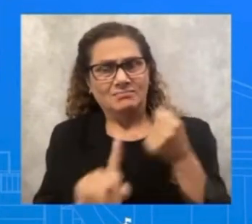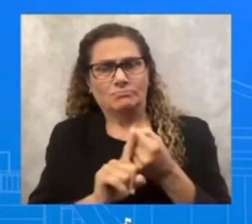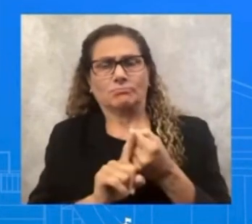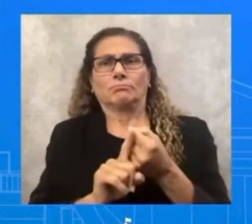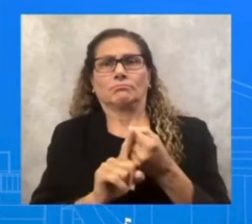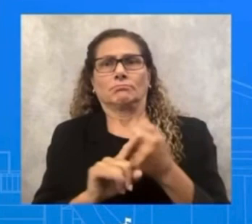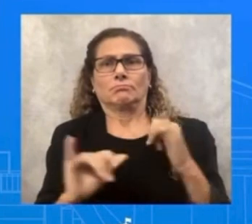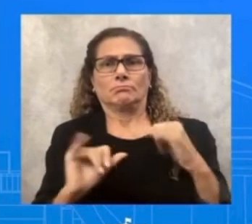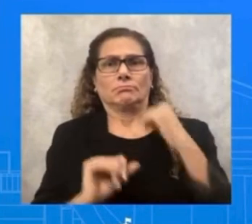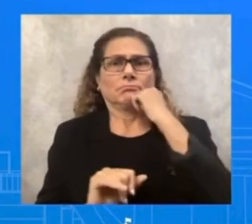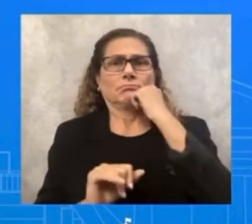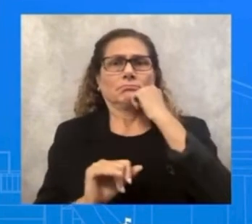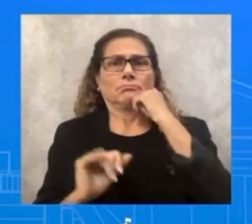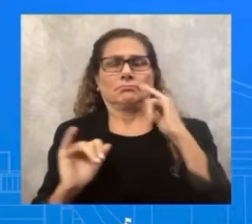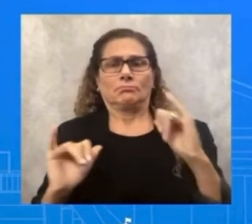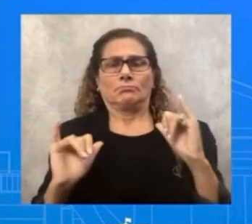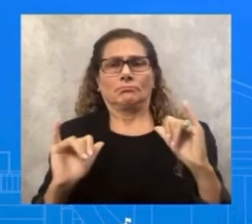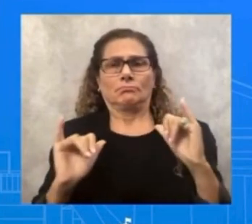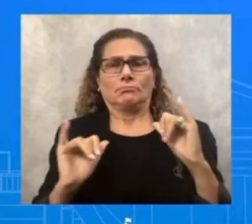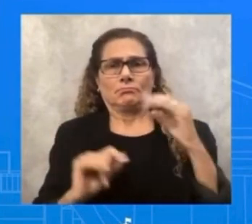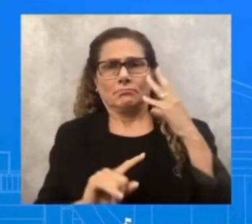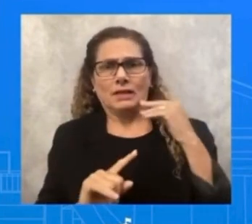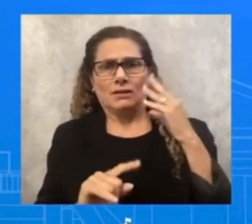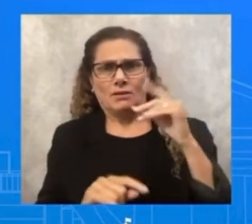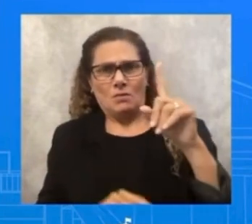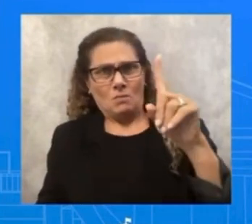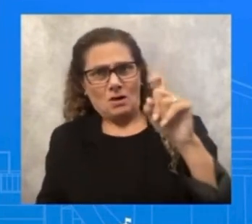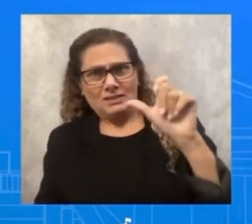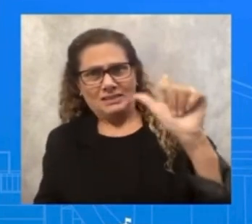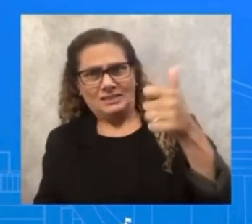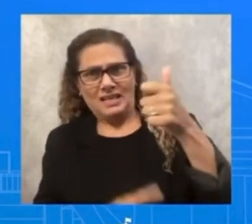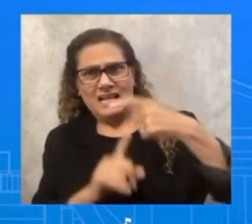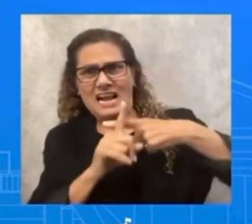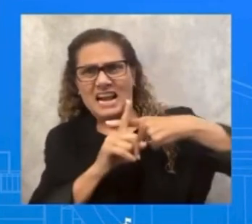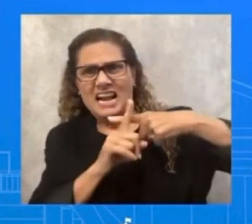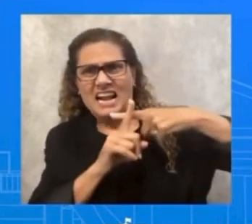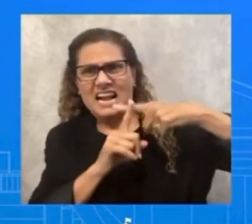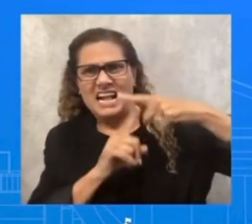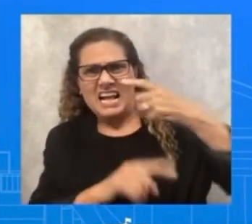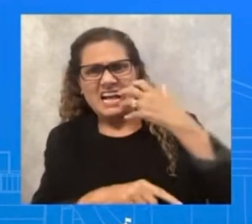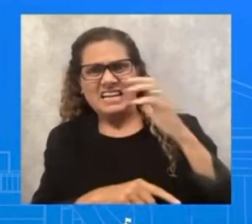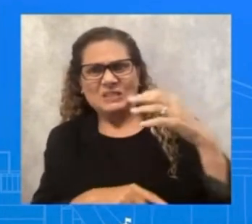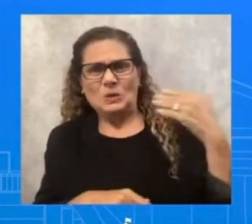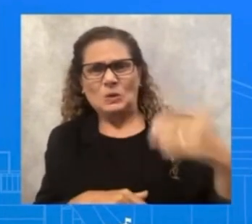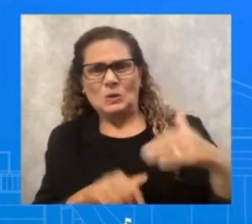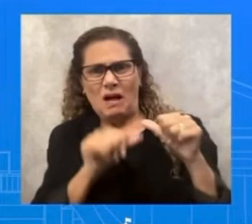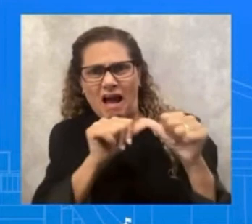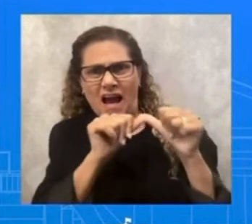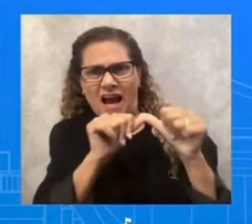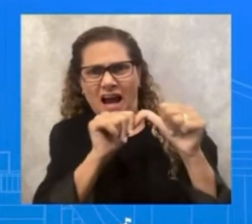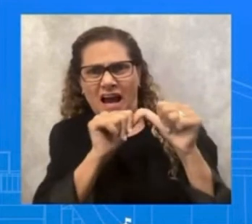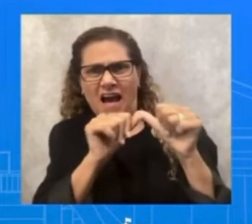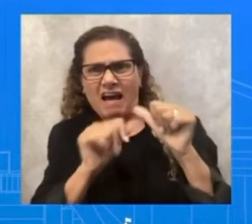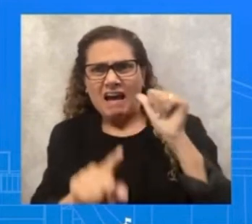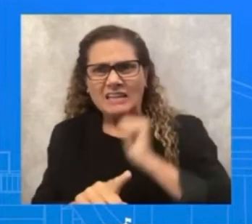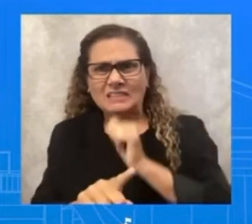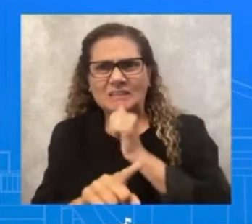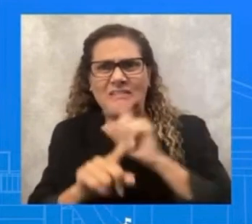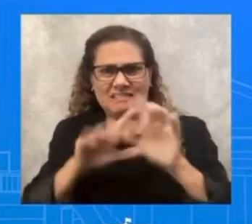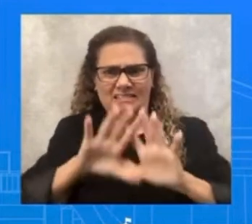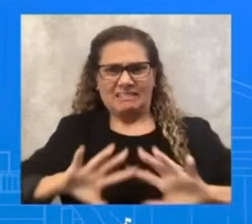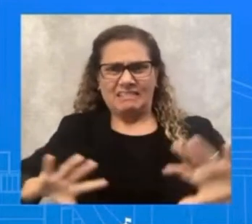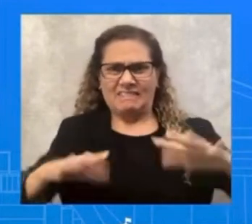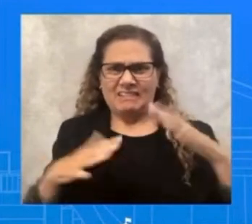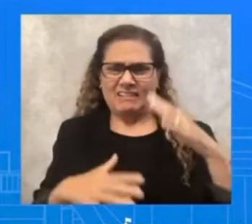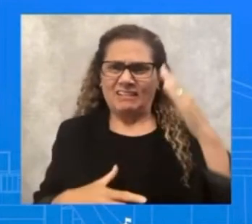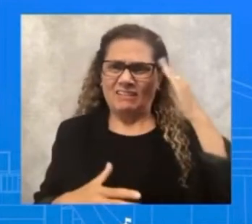temperatures above 110 degrees for 31 straight days in Phoenix, you know something's amiss. Now, the politicians could argue that this